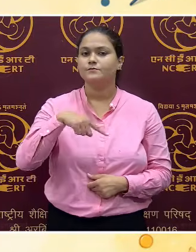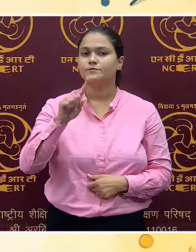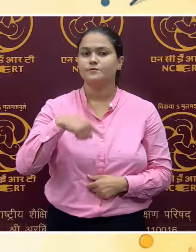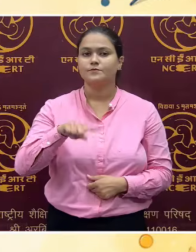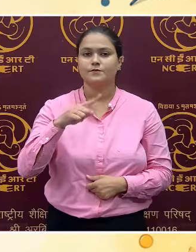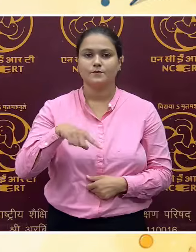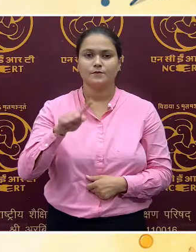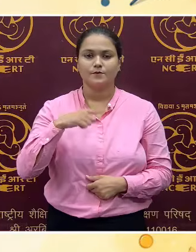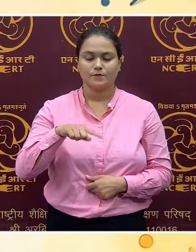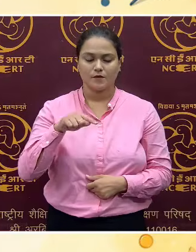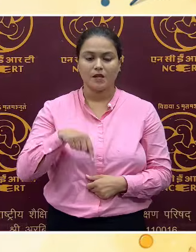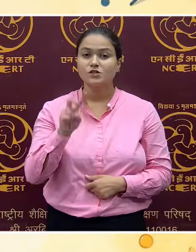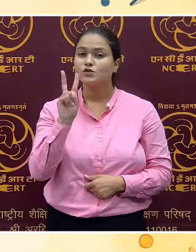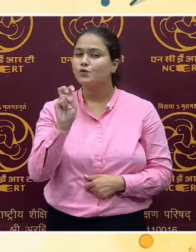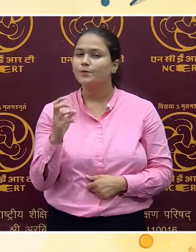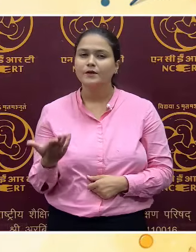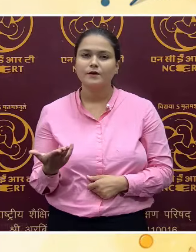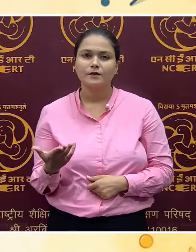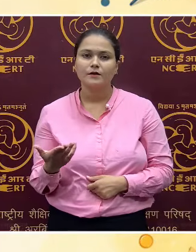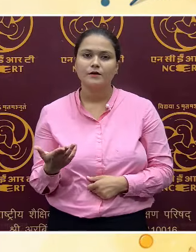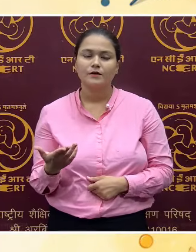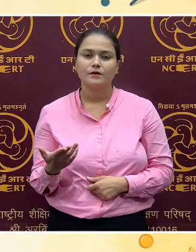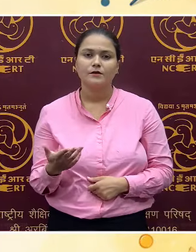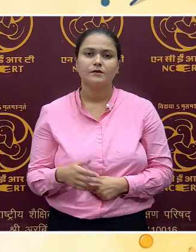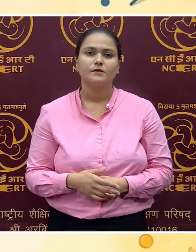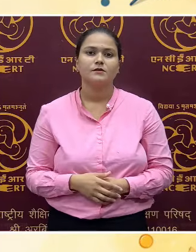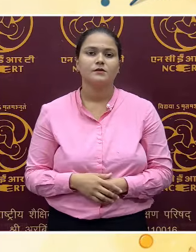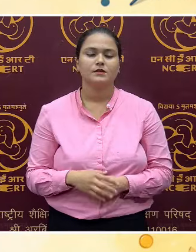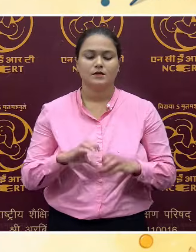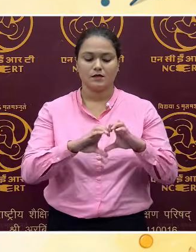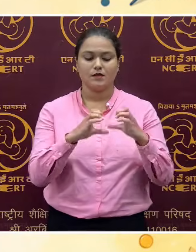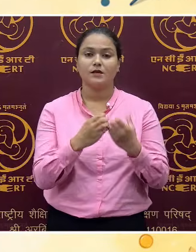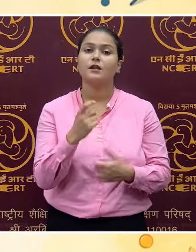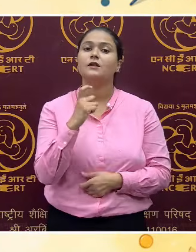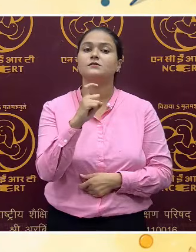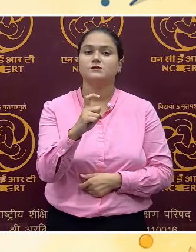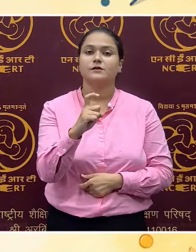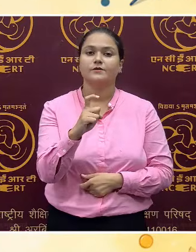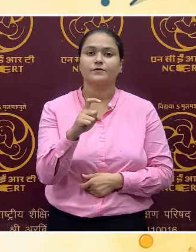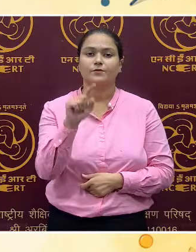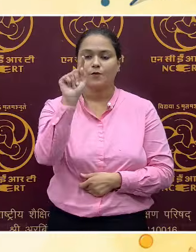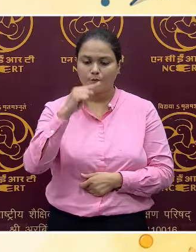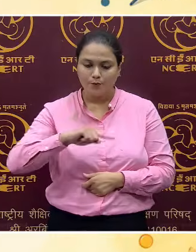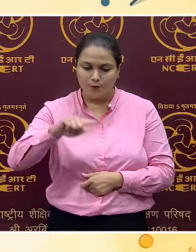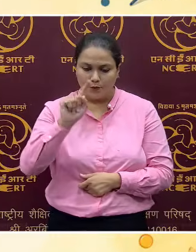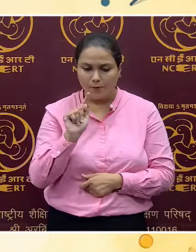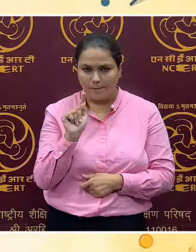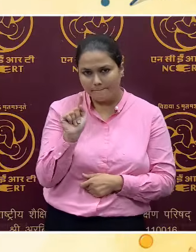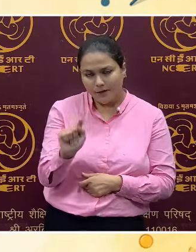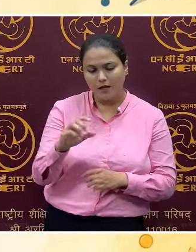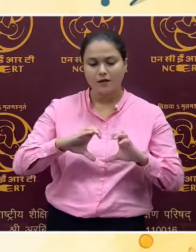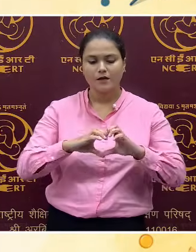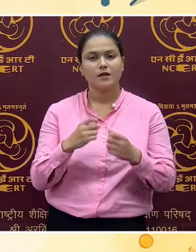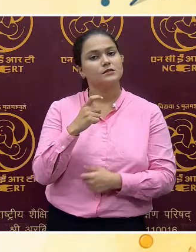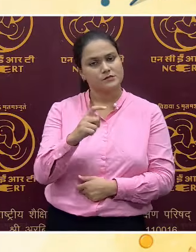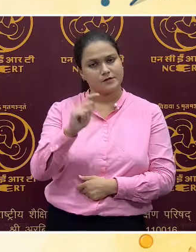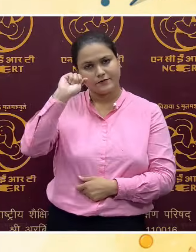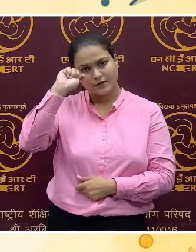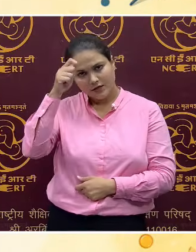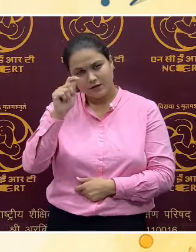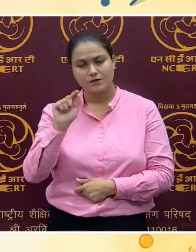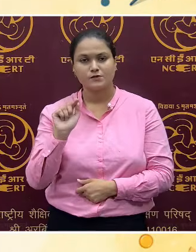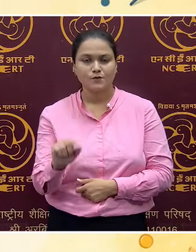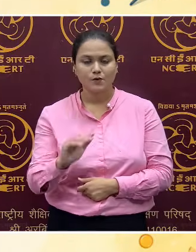today's topic is slated for grade 7. So, we go to English medium in this, and then